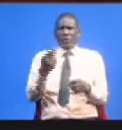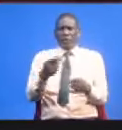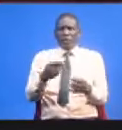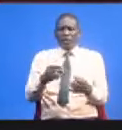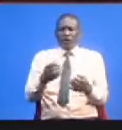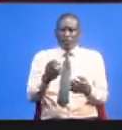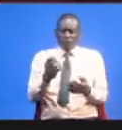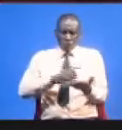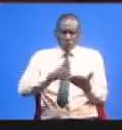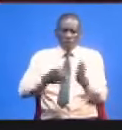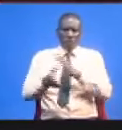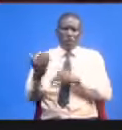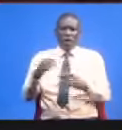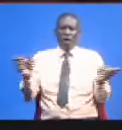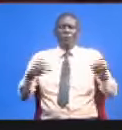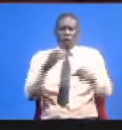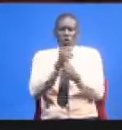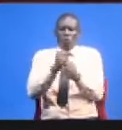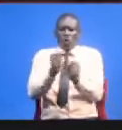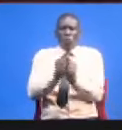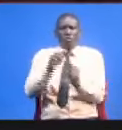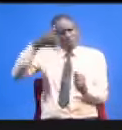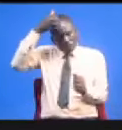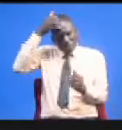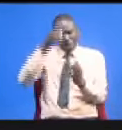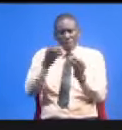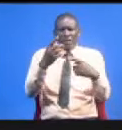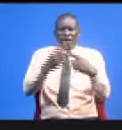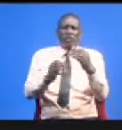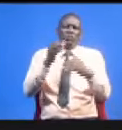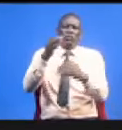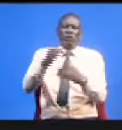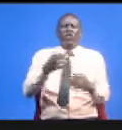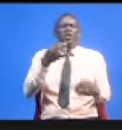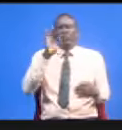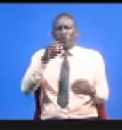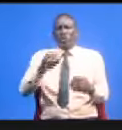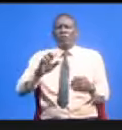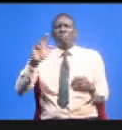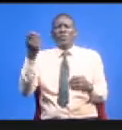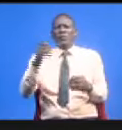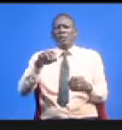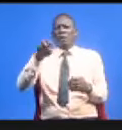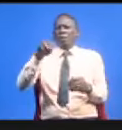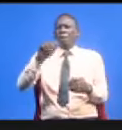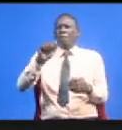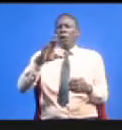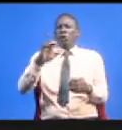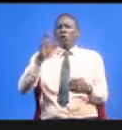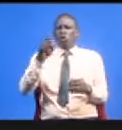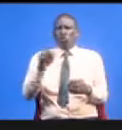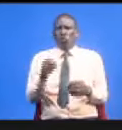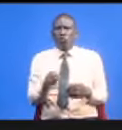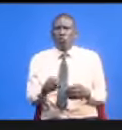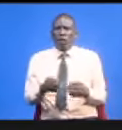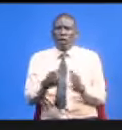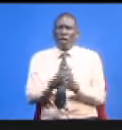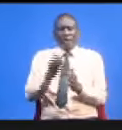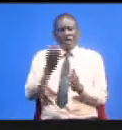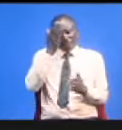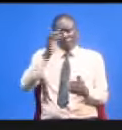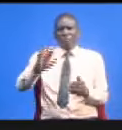just a few weeks ago, I look forward to working with him in the years to come. French President Emmanuel Macron,